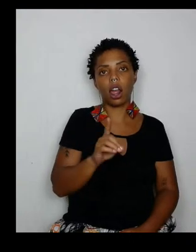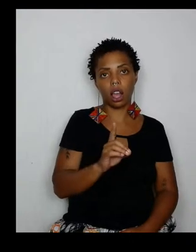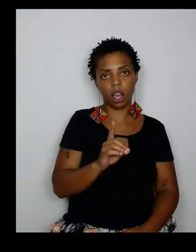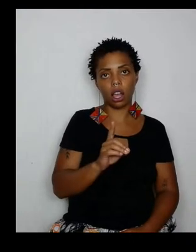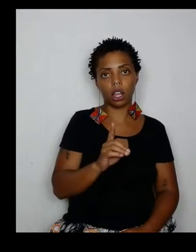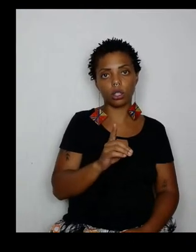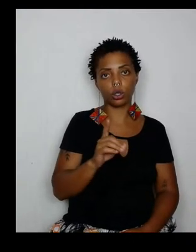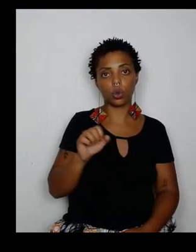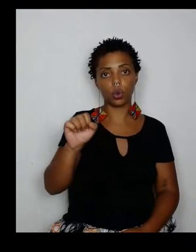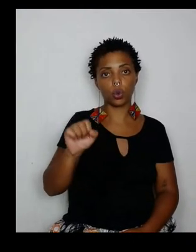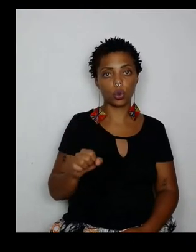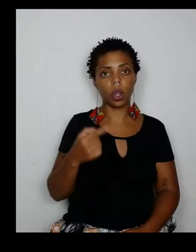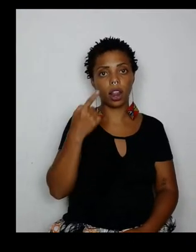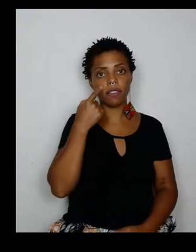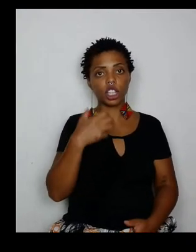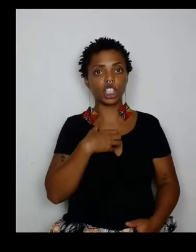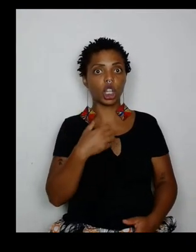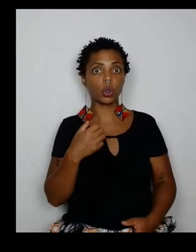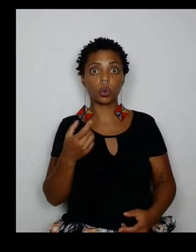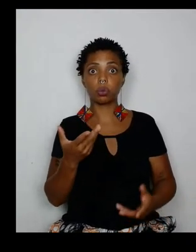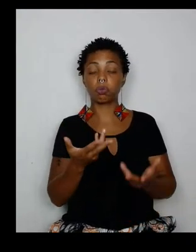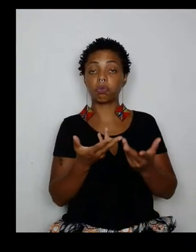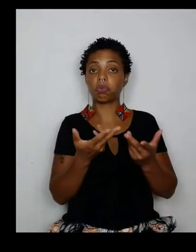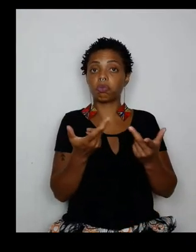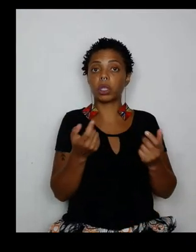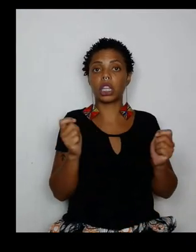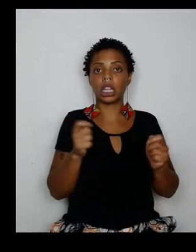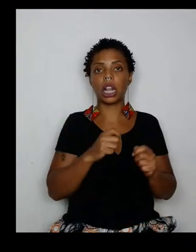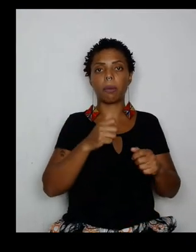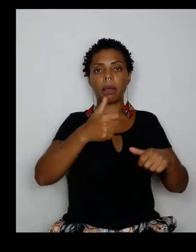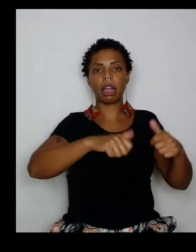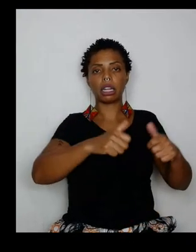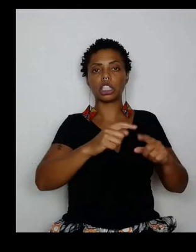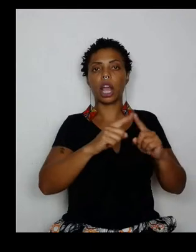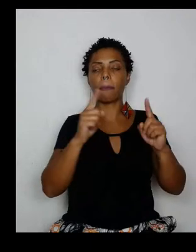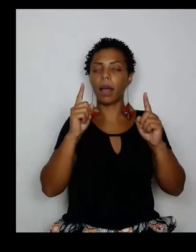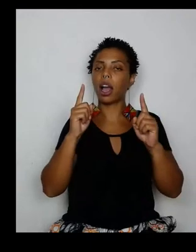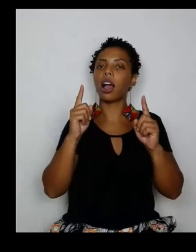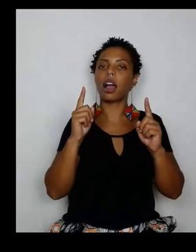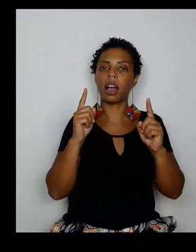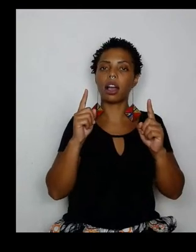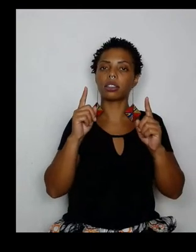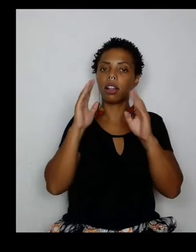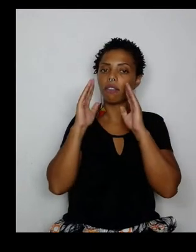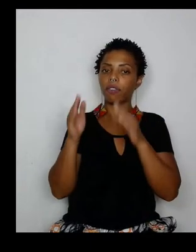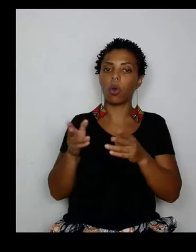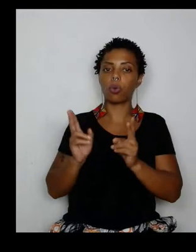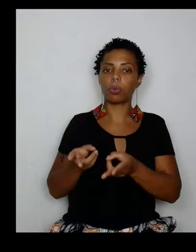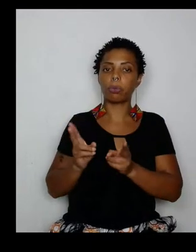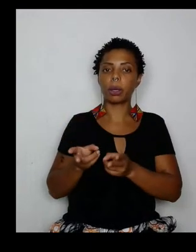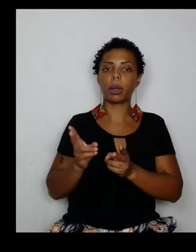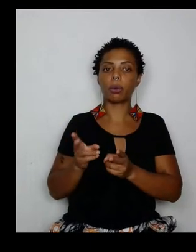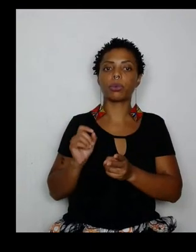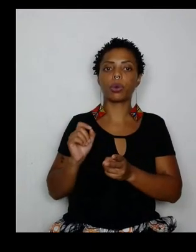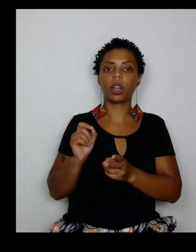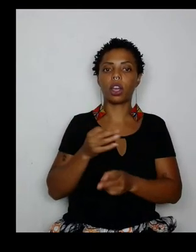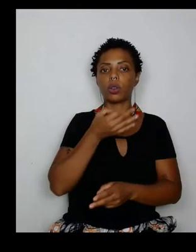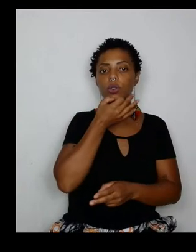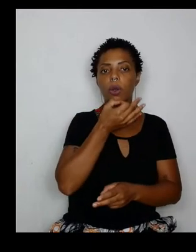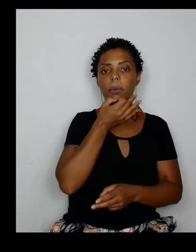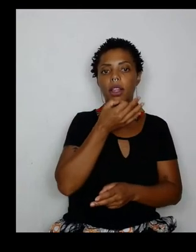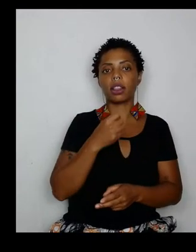faulkner uh as as as a as a commentator that we could live with in relation to the american south then perhaps i could live with